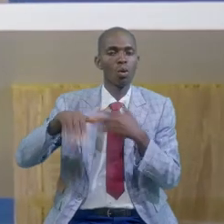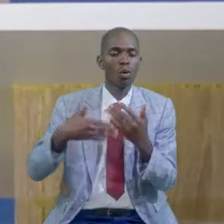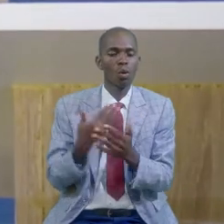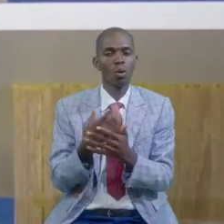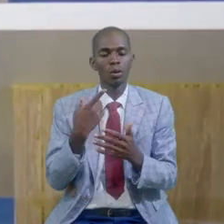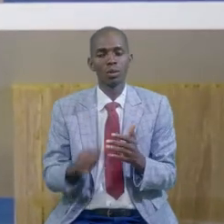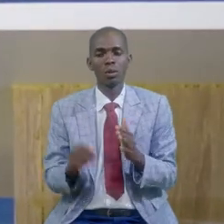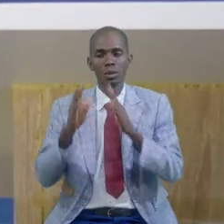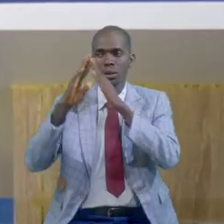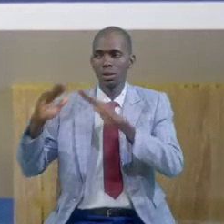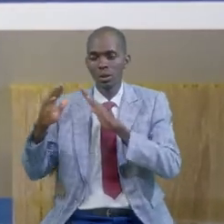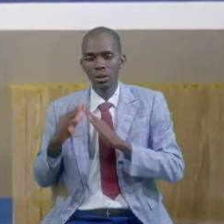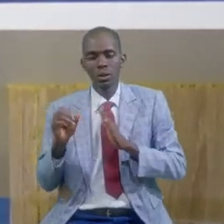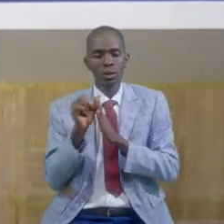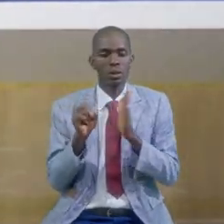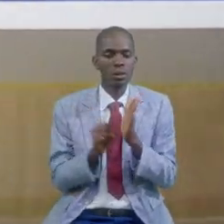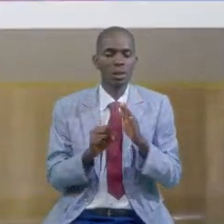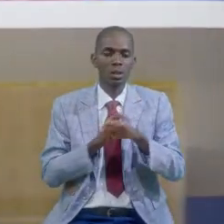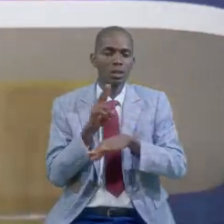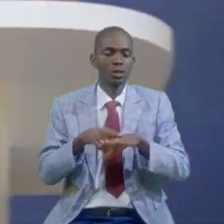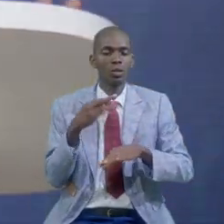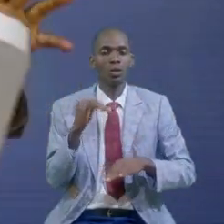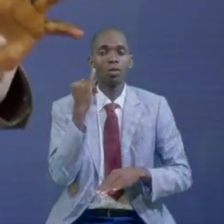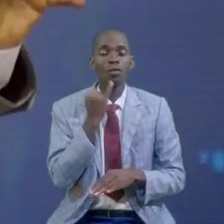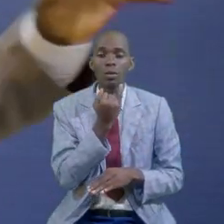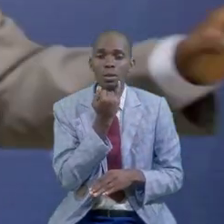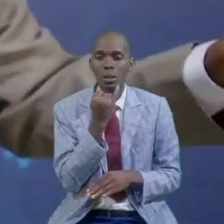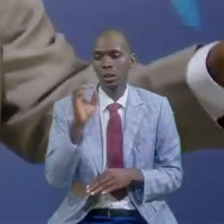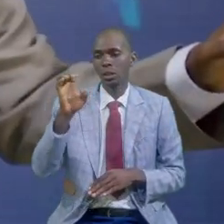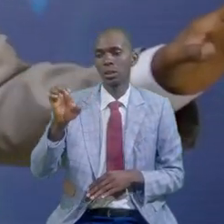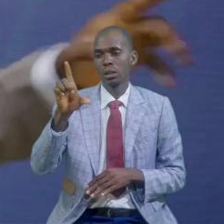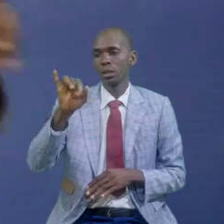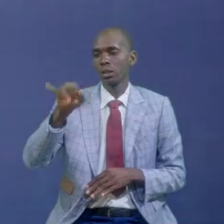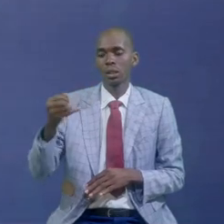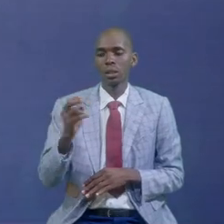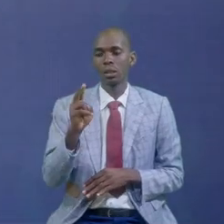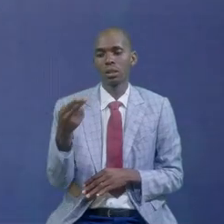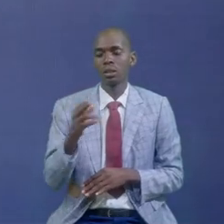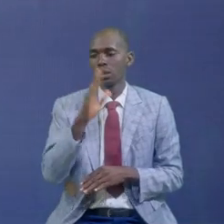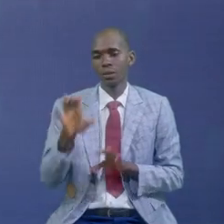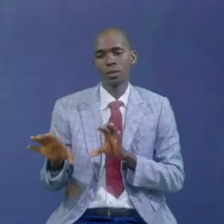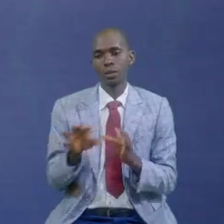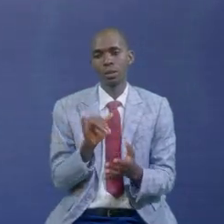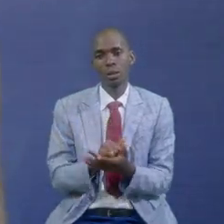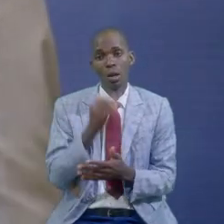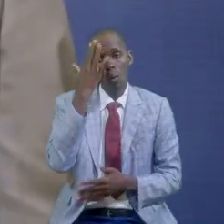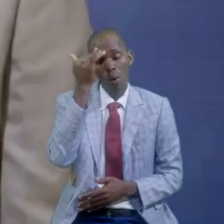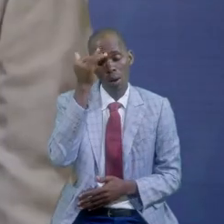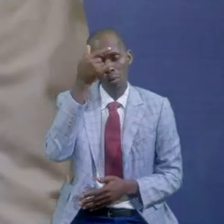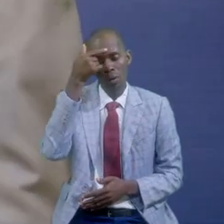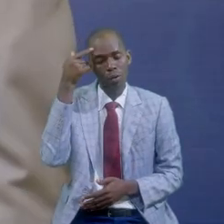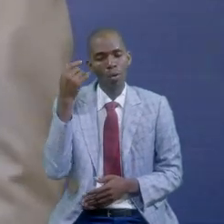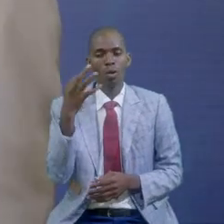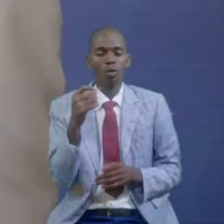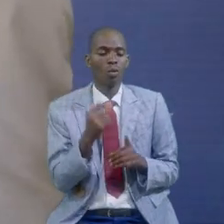the nation of Israel. But he didn't do that, because Jezebel had spoken. That made him to